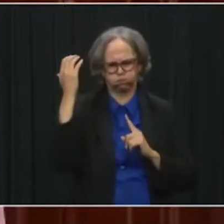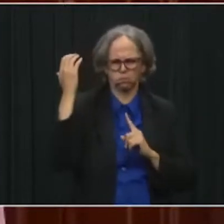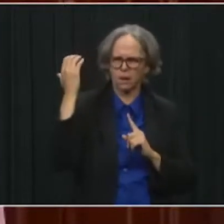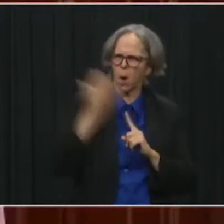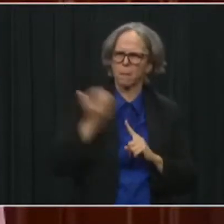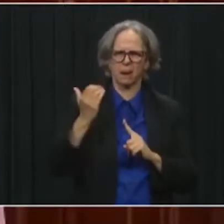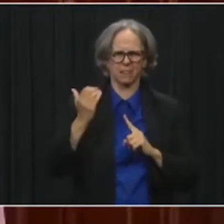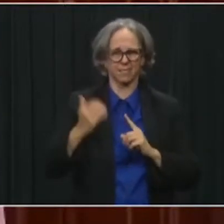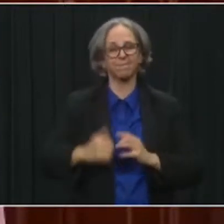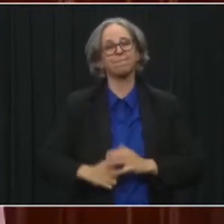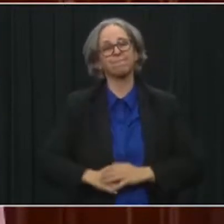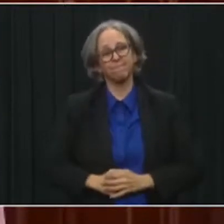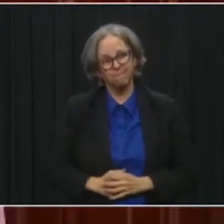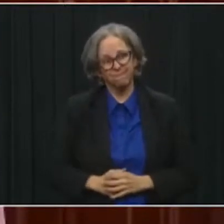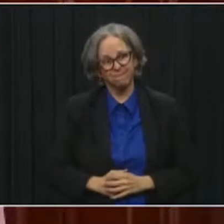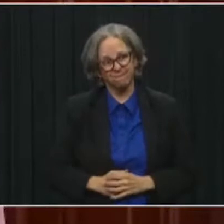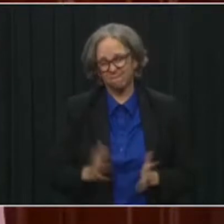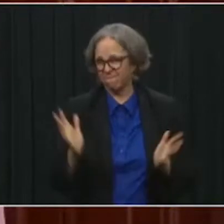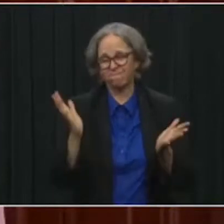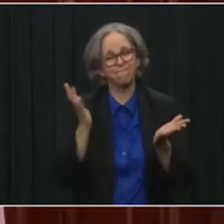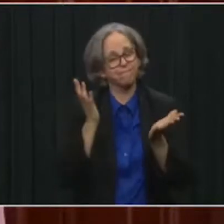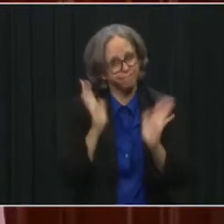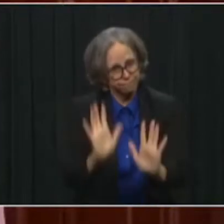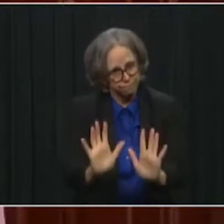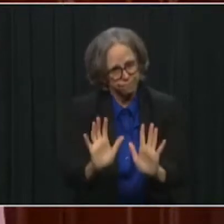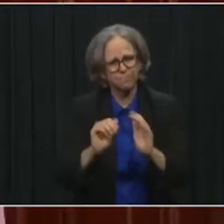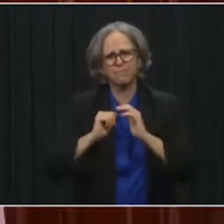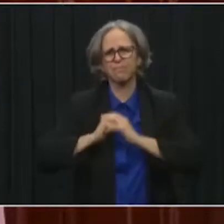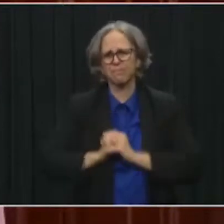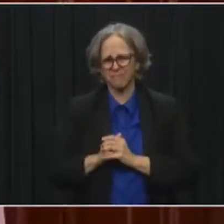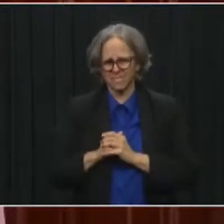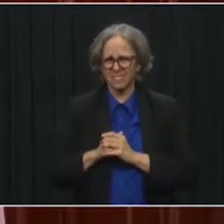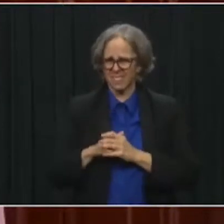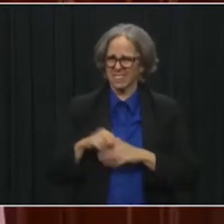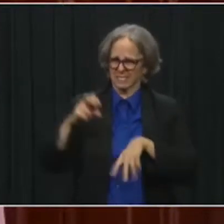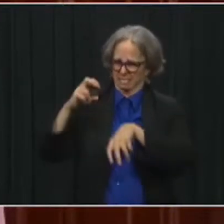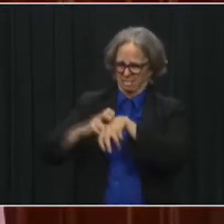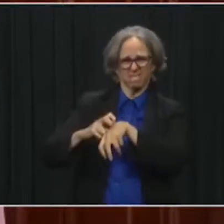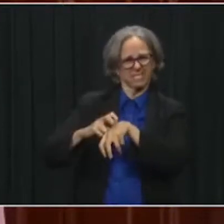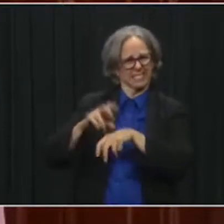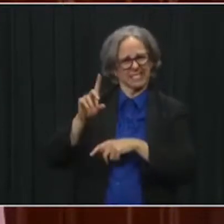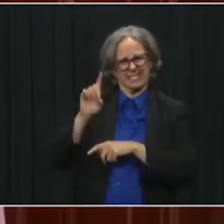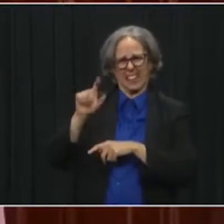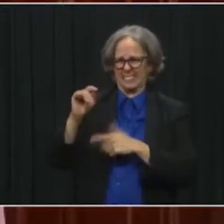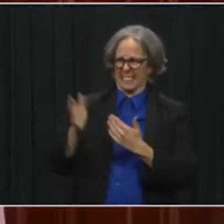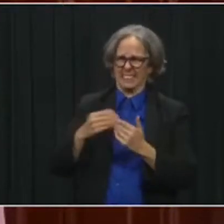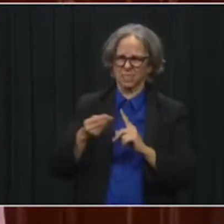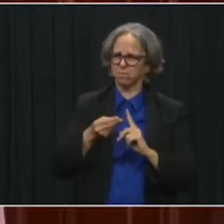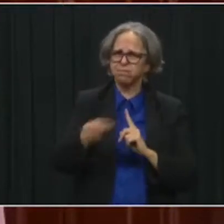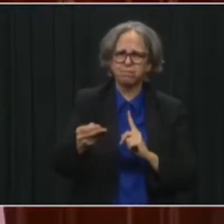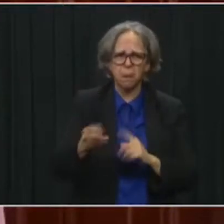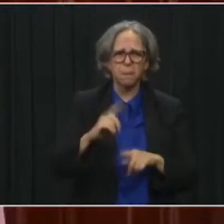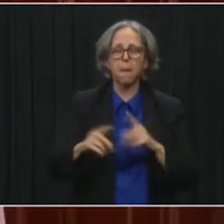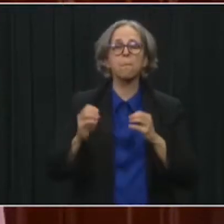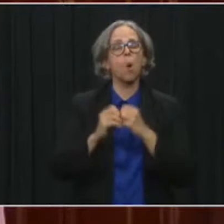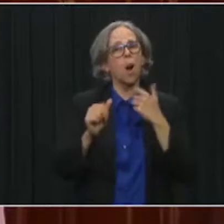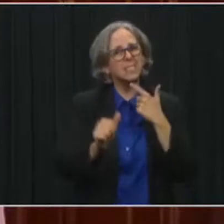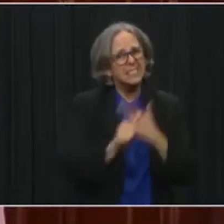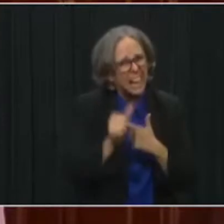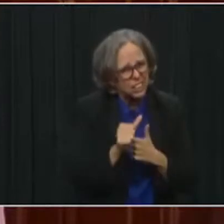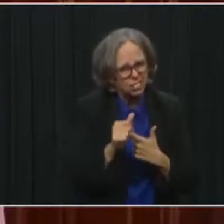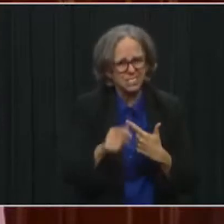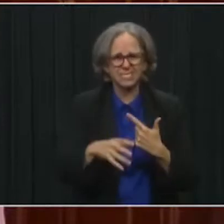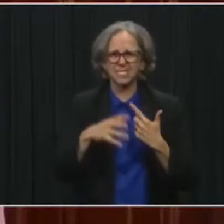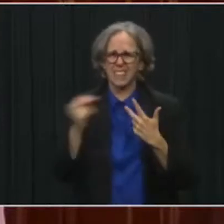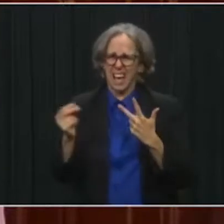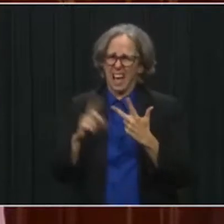despite the fact that Delta indeed is more contagious, it's more dangerous, and it makes people sicker